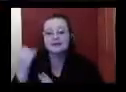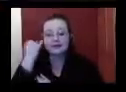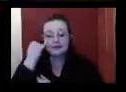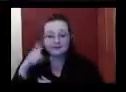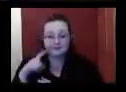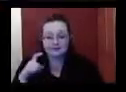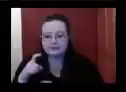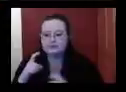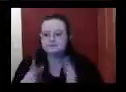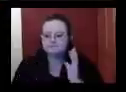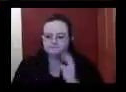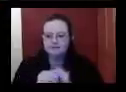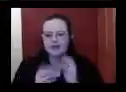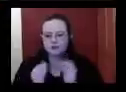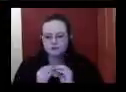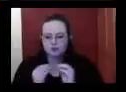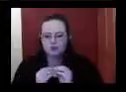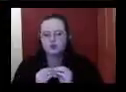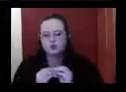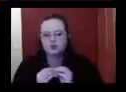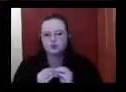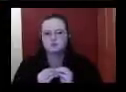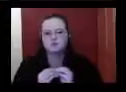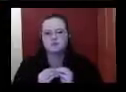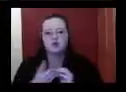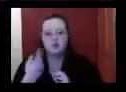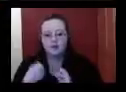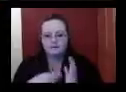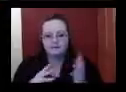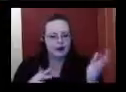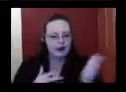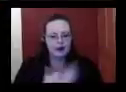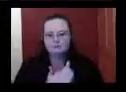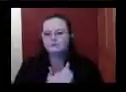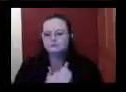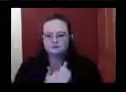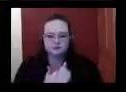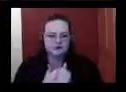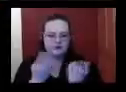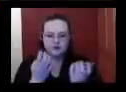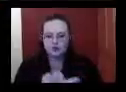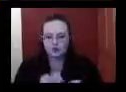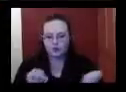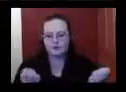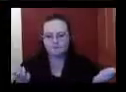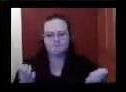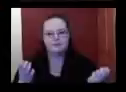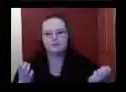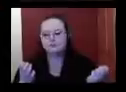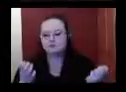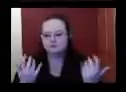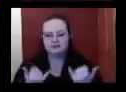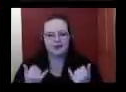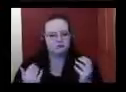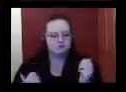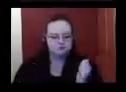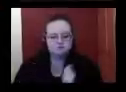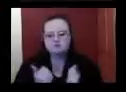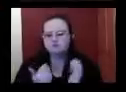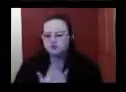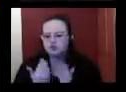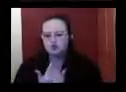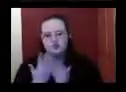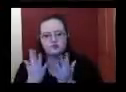was conducted. We've updated all of our equipment to the highest rated MERV filters that